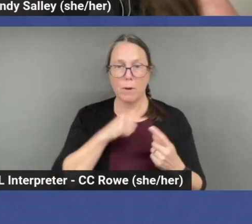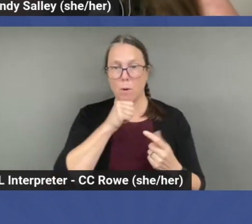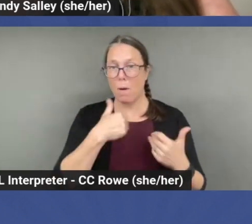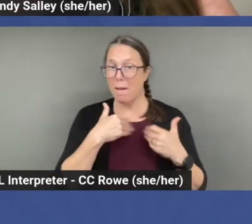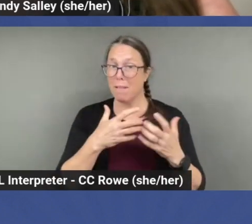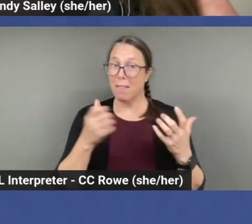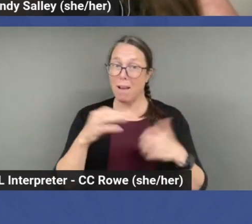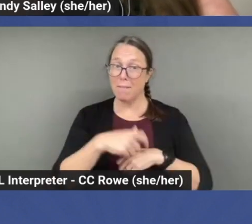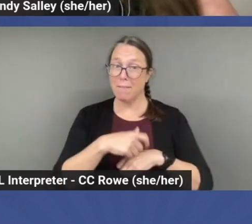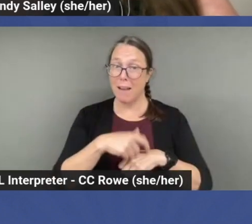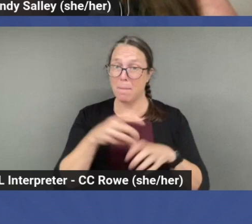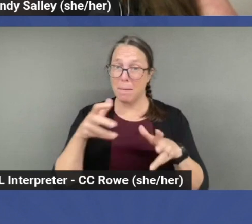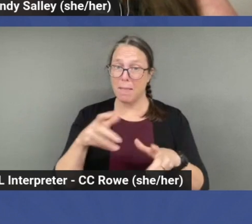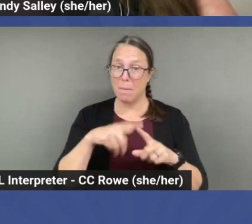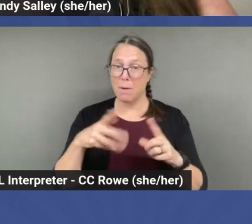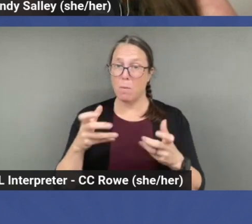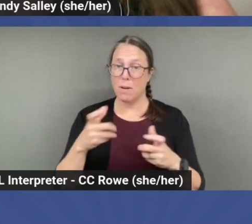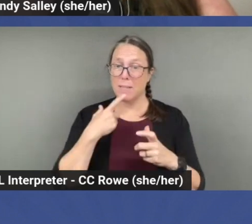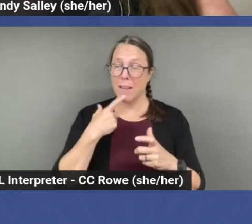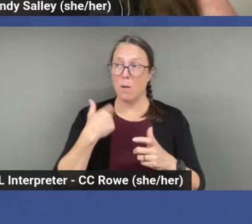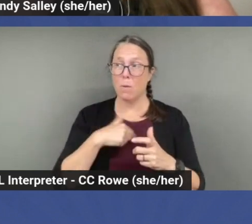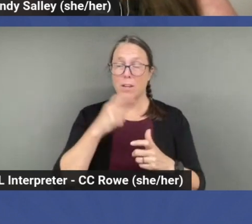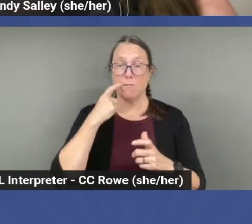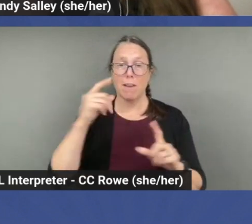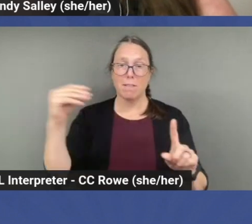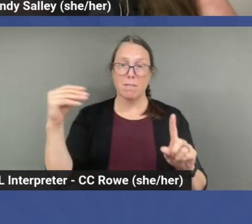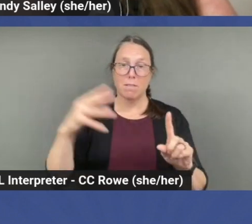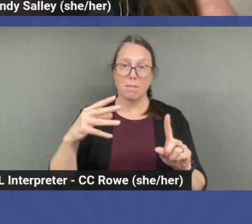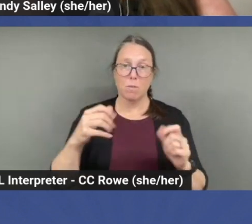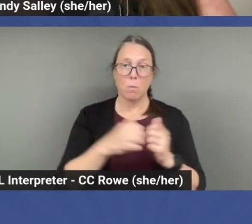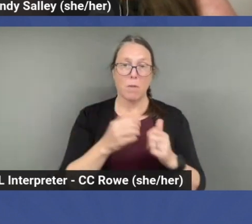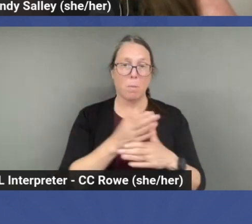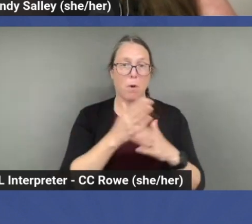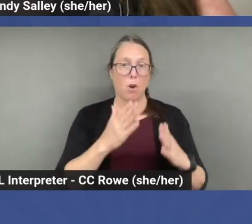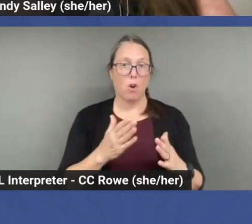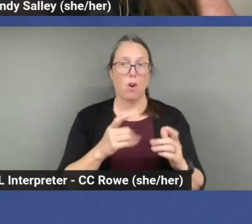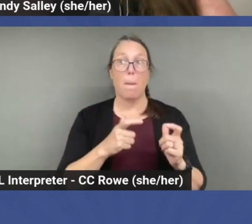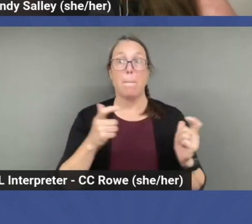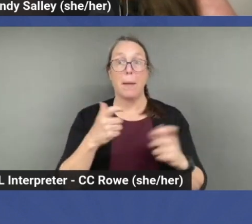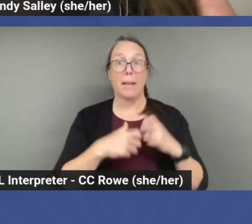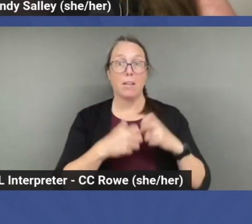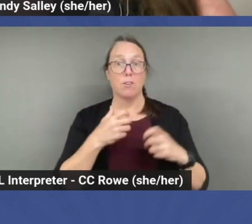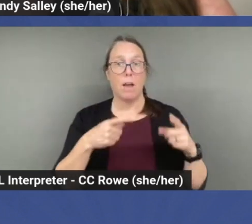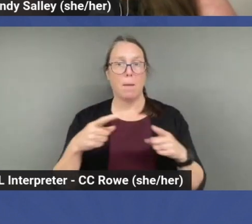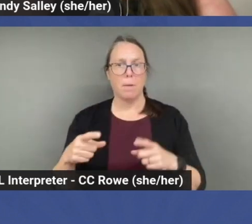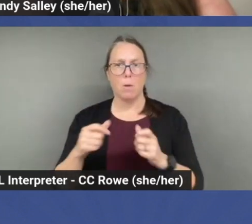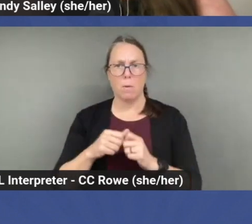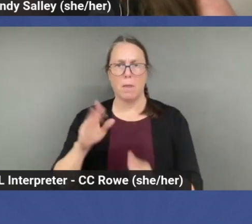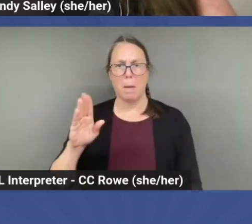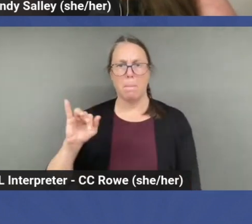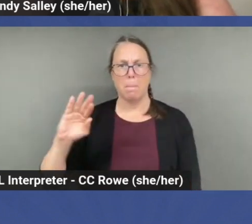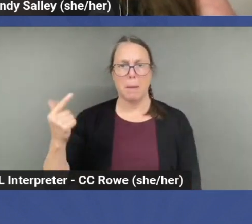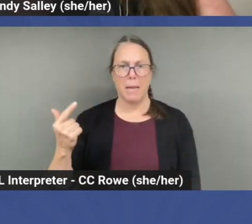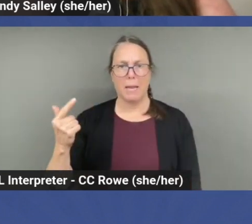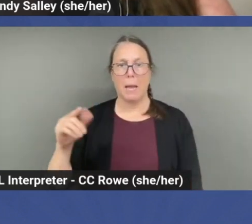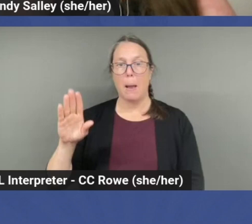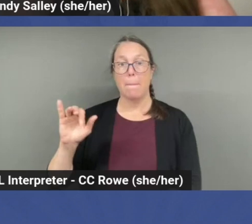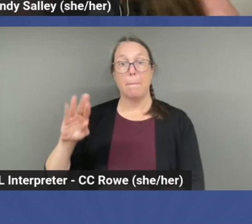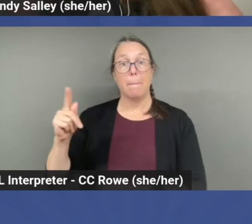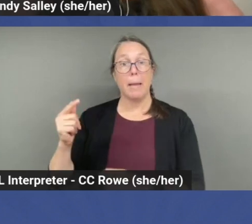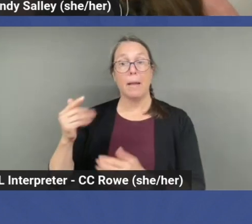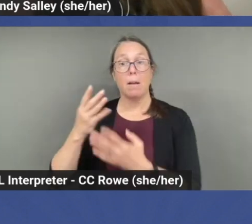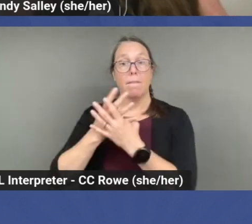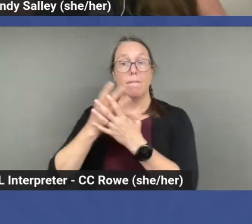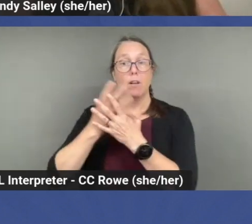want to say that we just exposed with a lot of our partners a big issue that was happening with Bing that was actually filtering out accurate